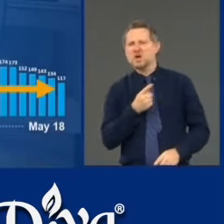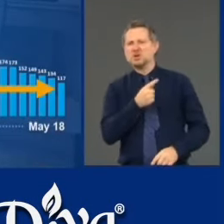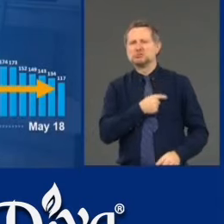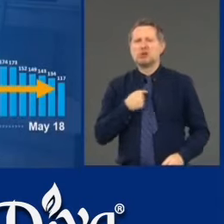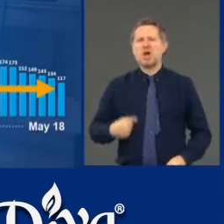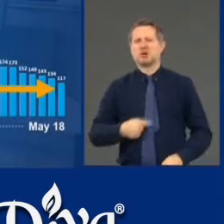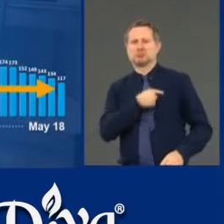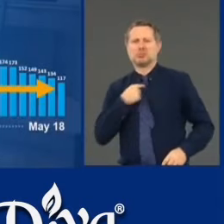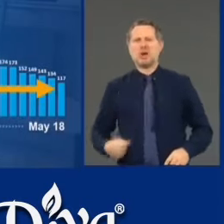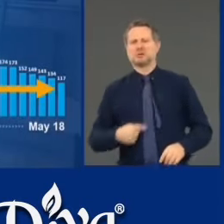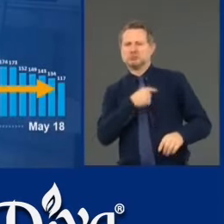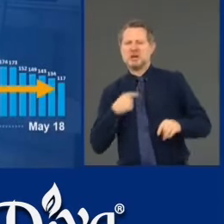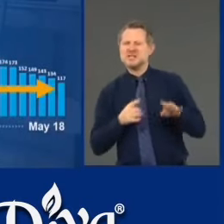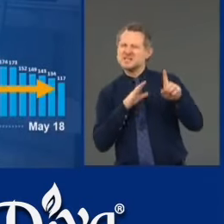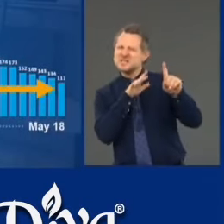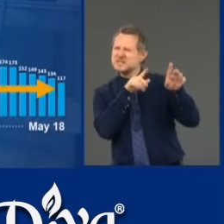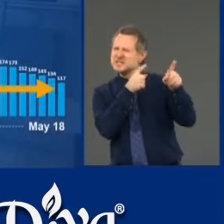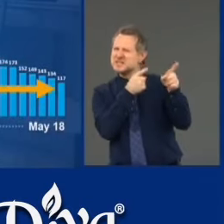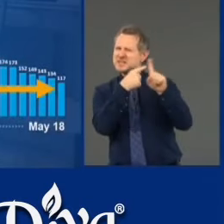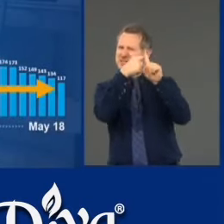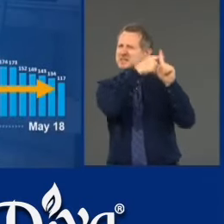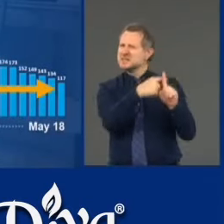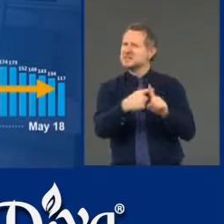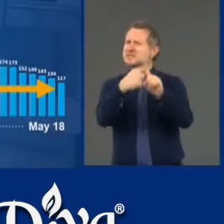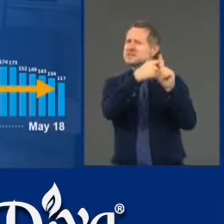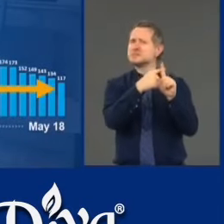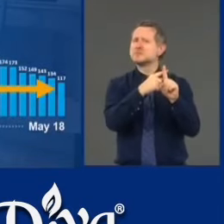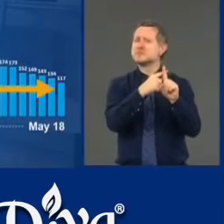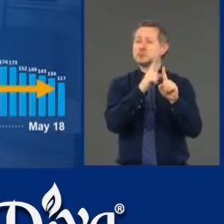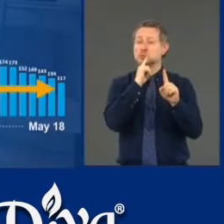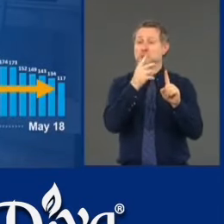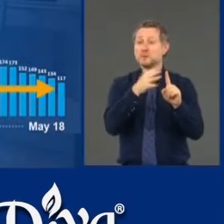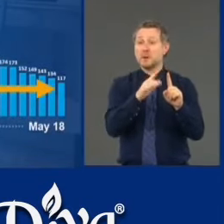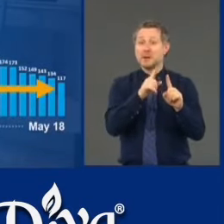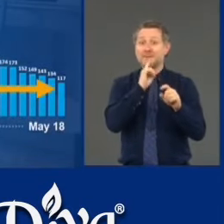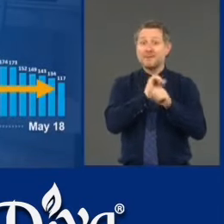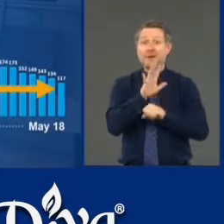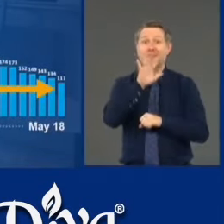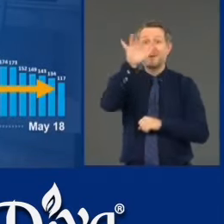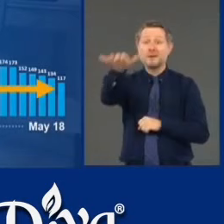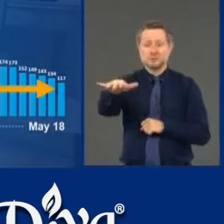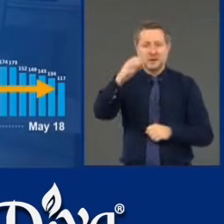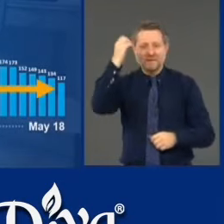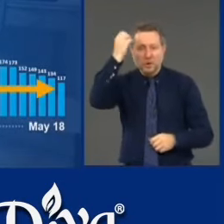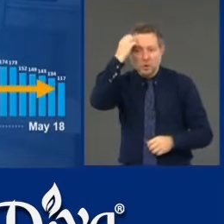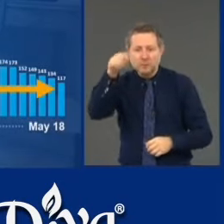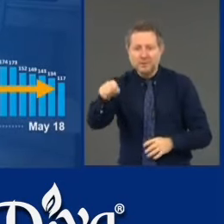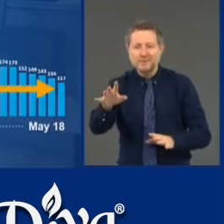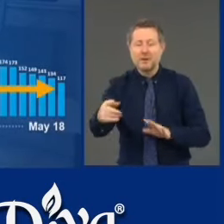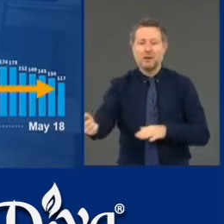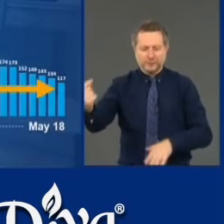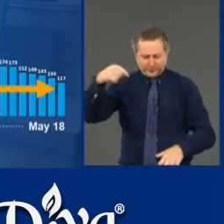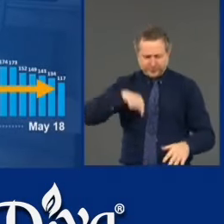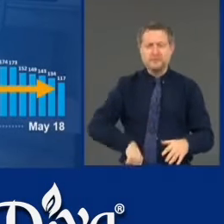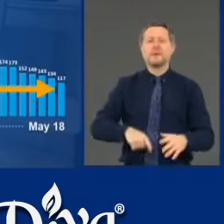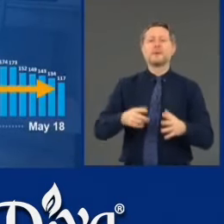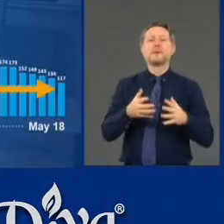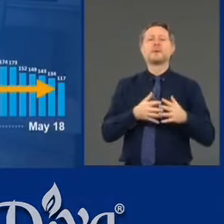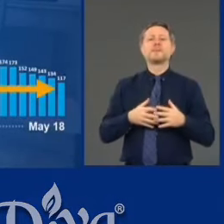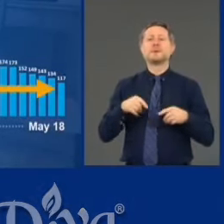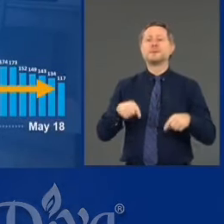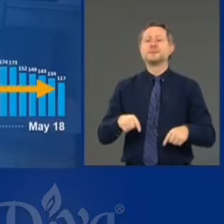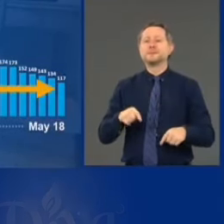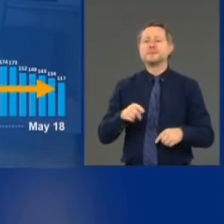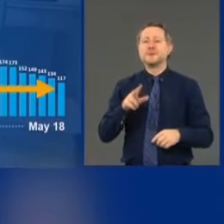China, watch China. Well, the virus had left China, had gone to Europe, and came here from Europe. 3 million European